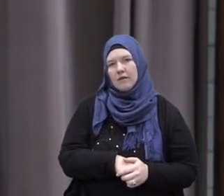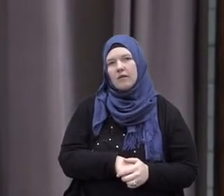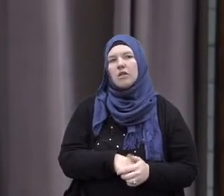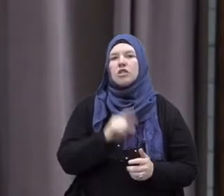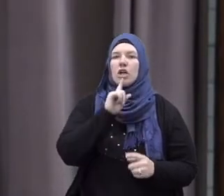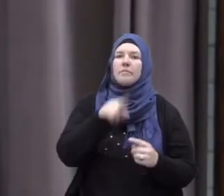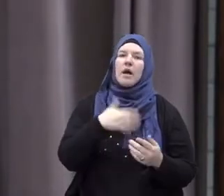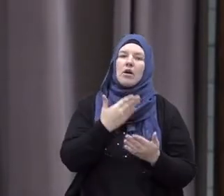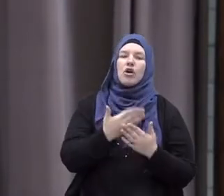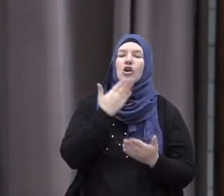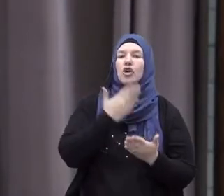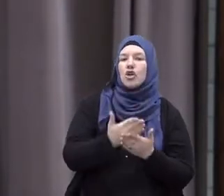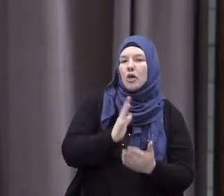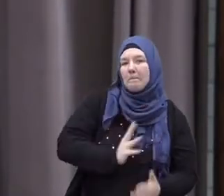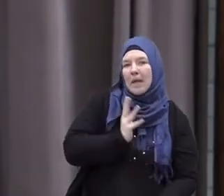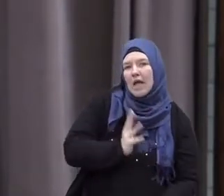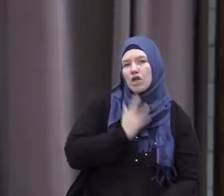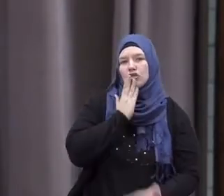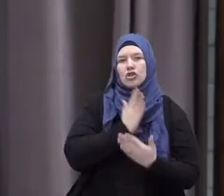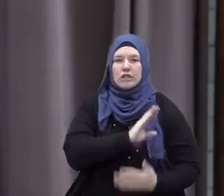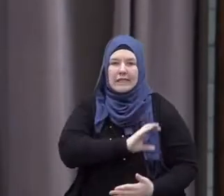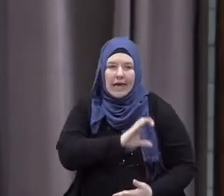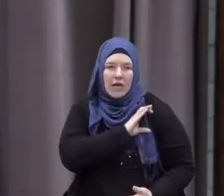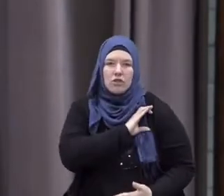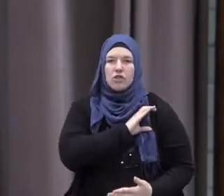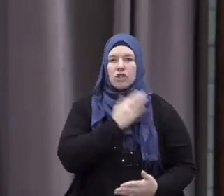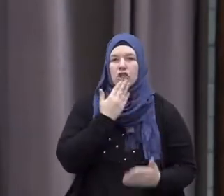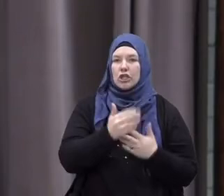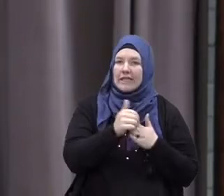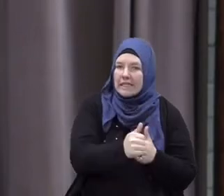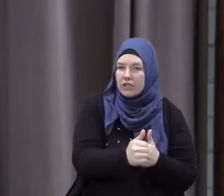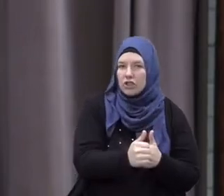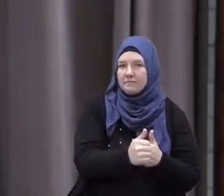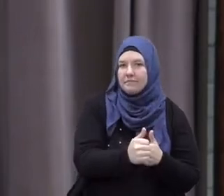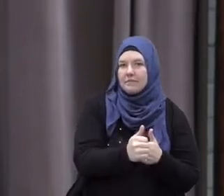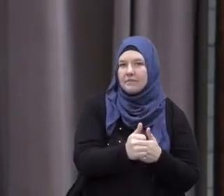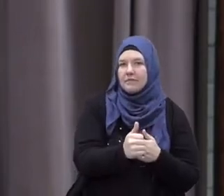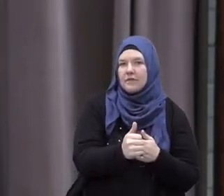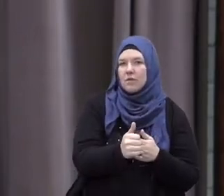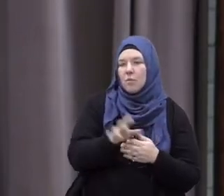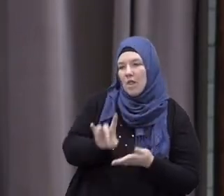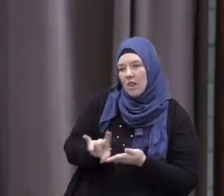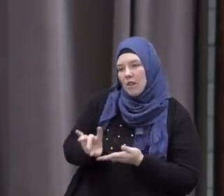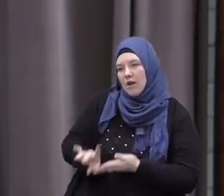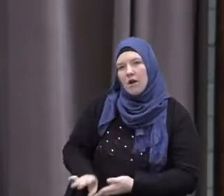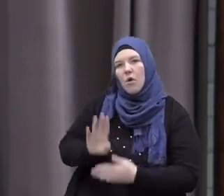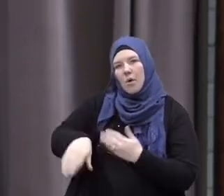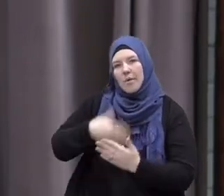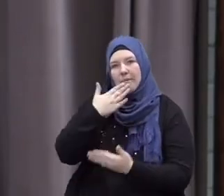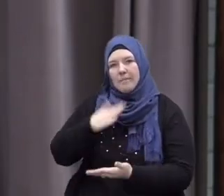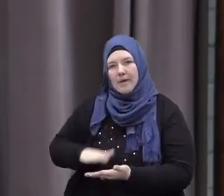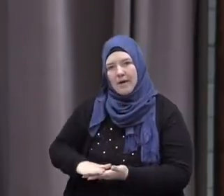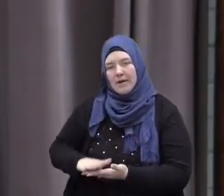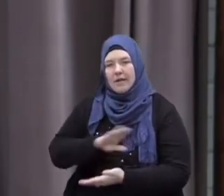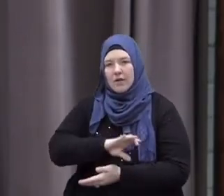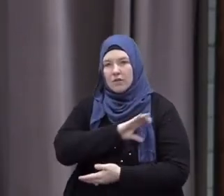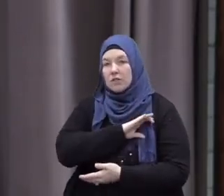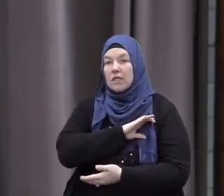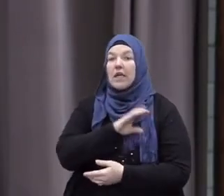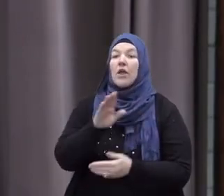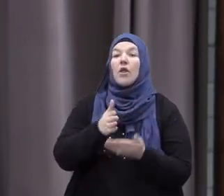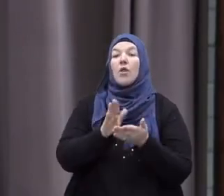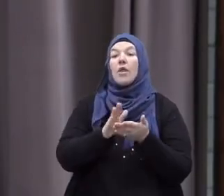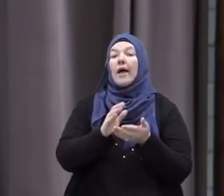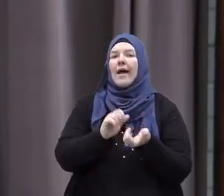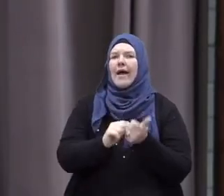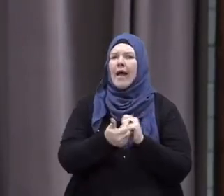good manners, the currency of good character, the currency of leadership. So Islam, the way Islam is